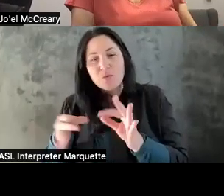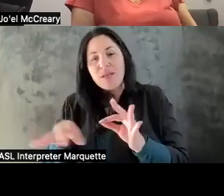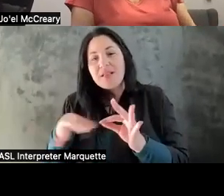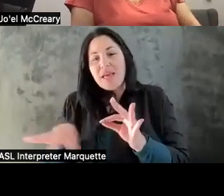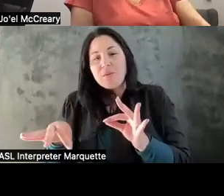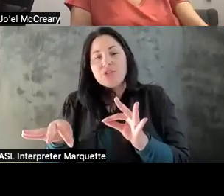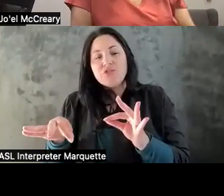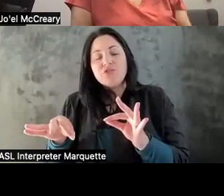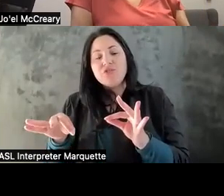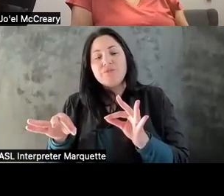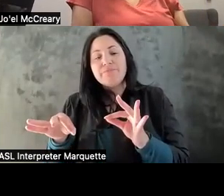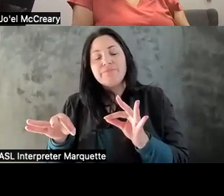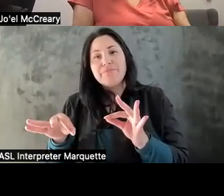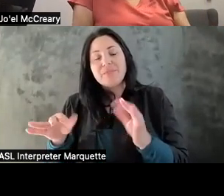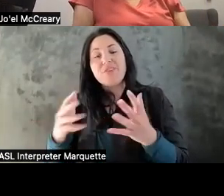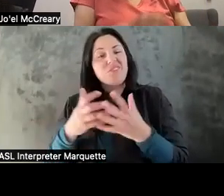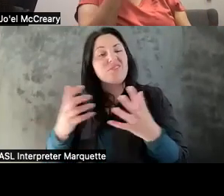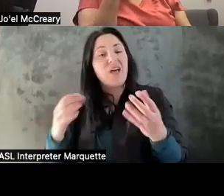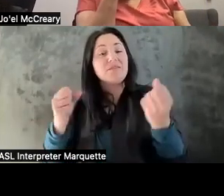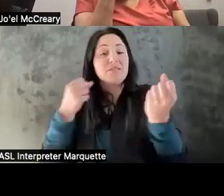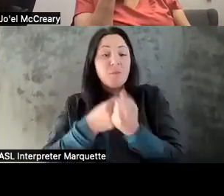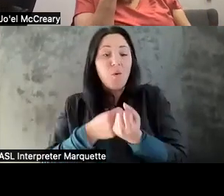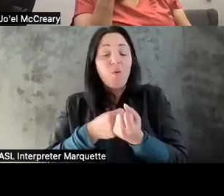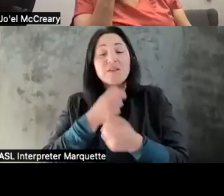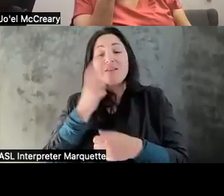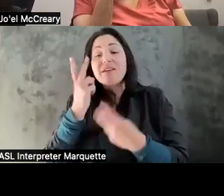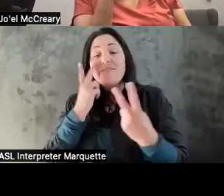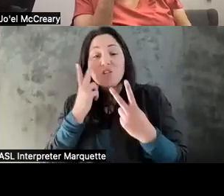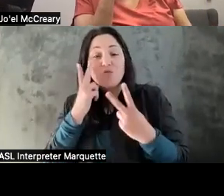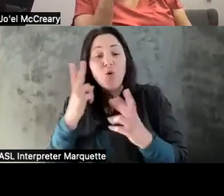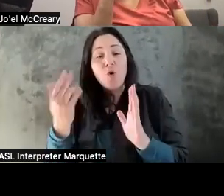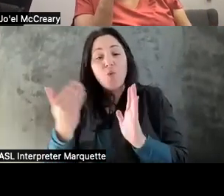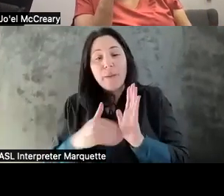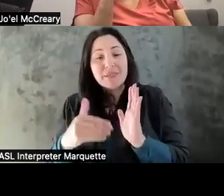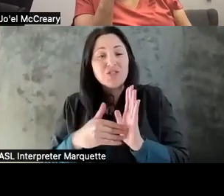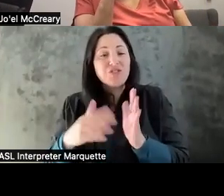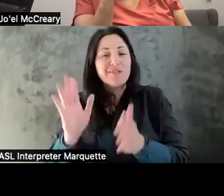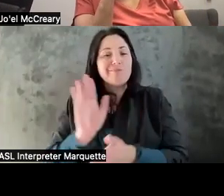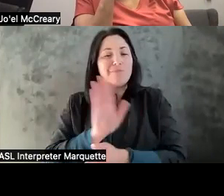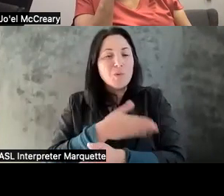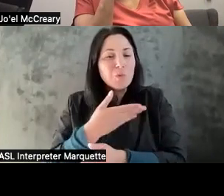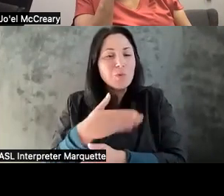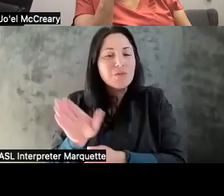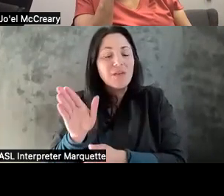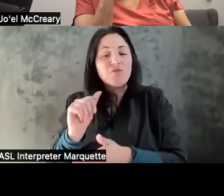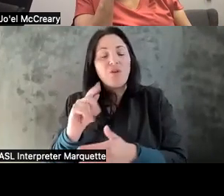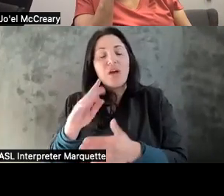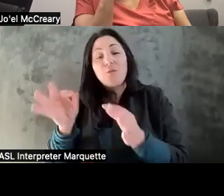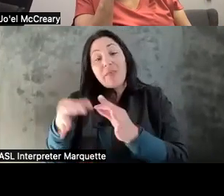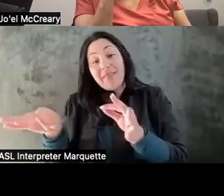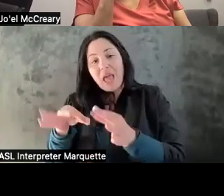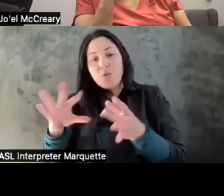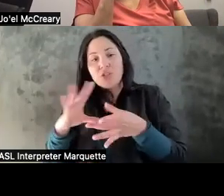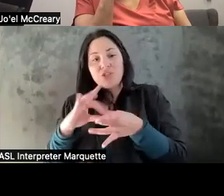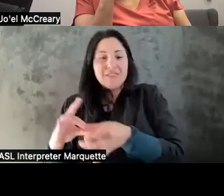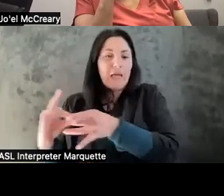of supports, visual, repetition, music that really try and connect the language.